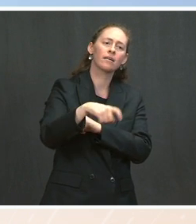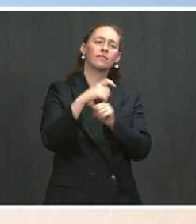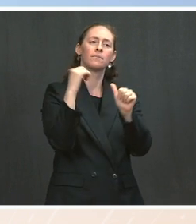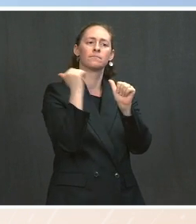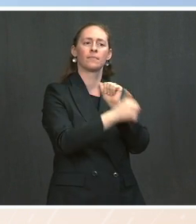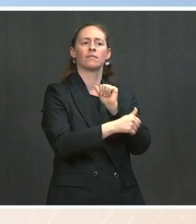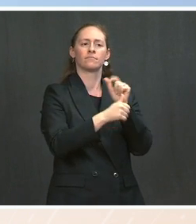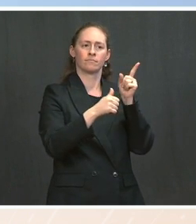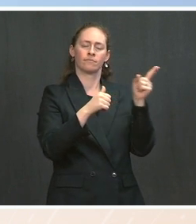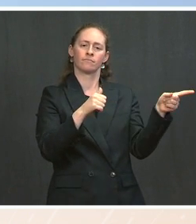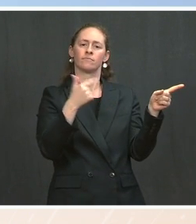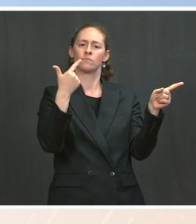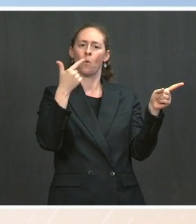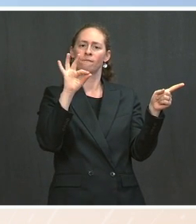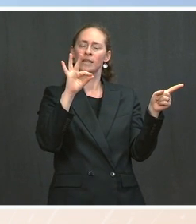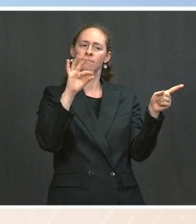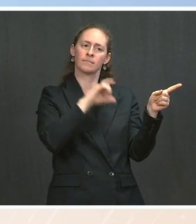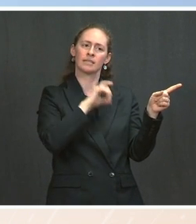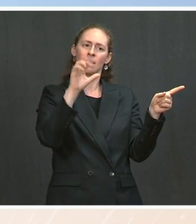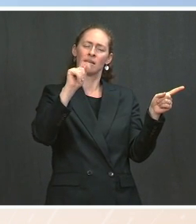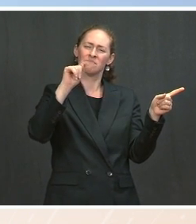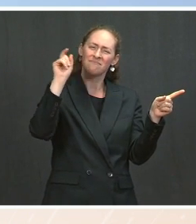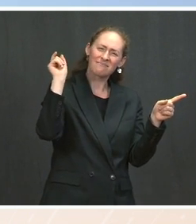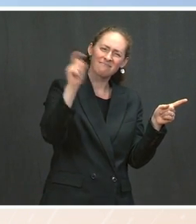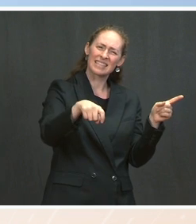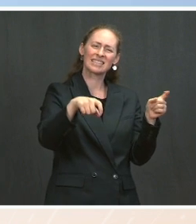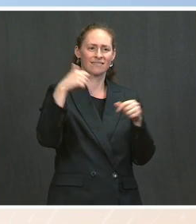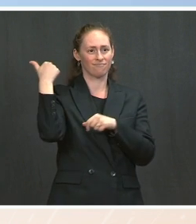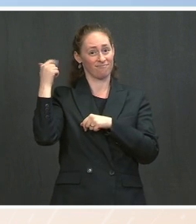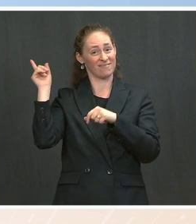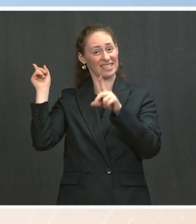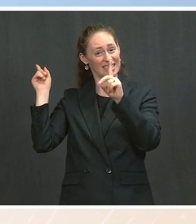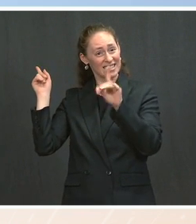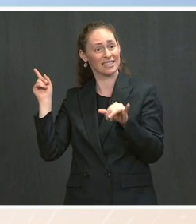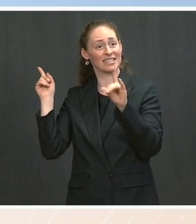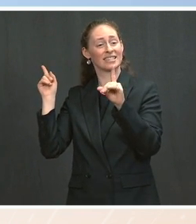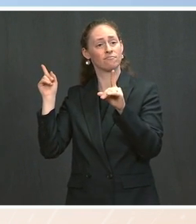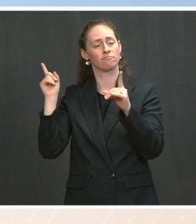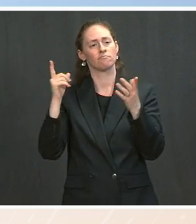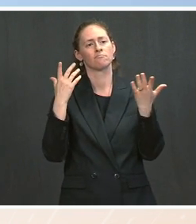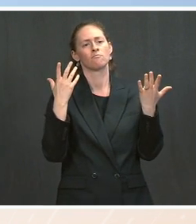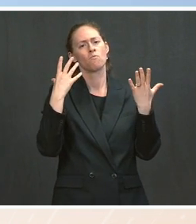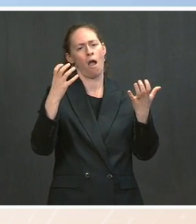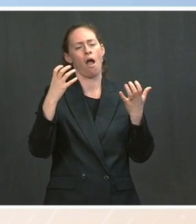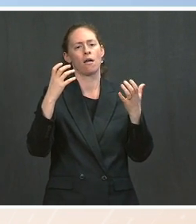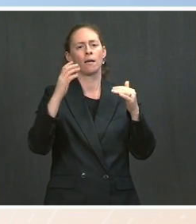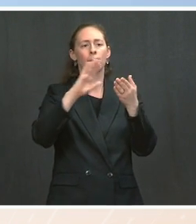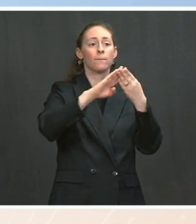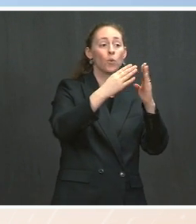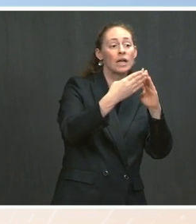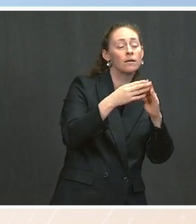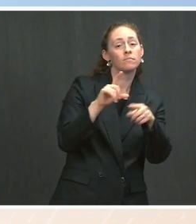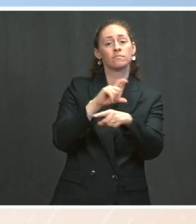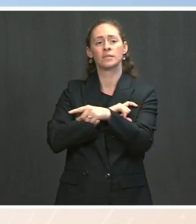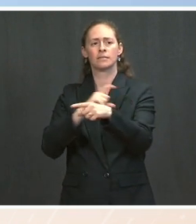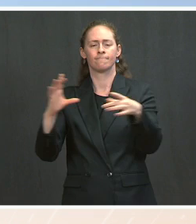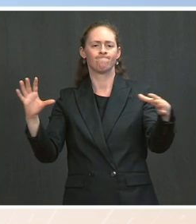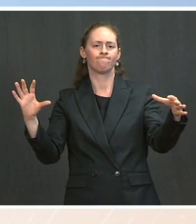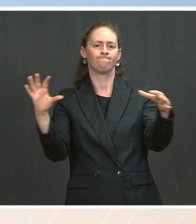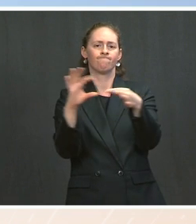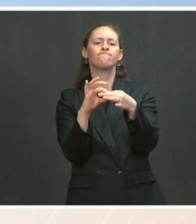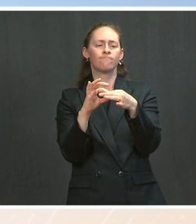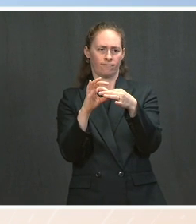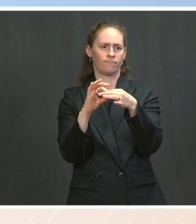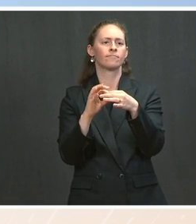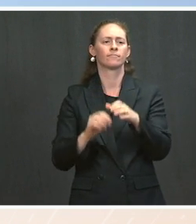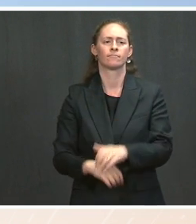and bill that could help get that done, rebuild trust in communities. What we've seen from the negotiators, and we've been in close touch